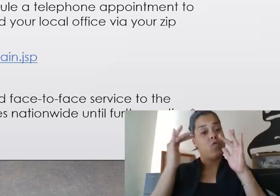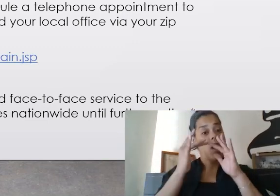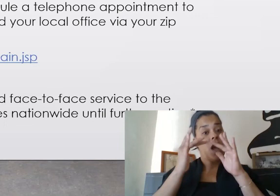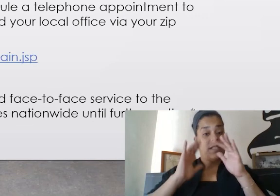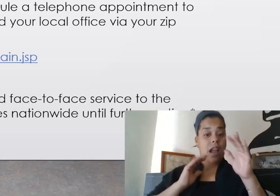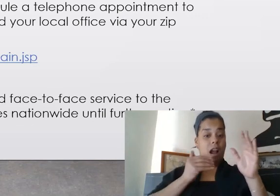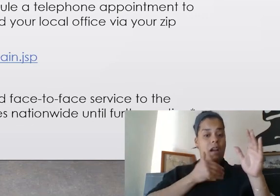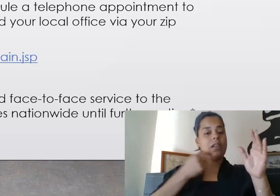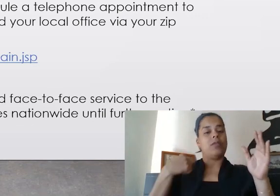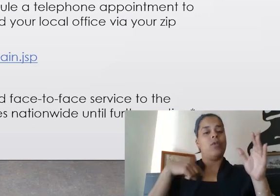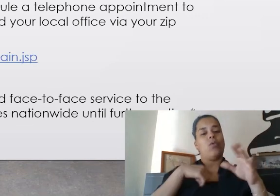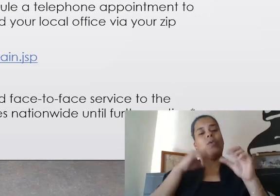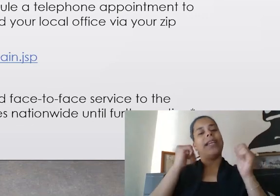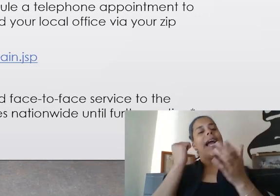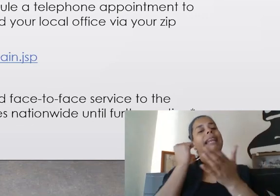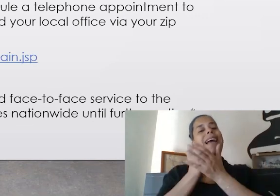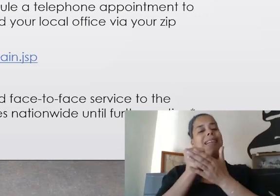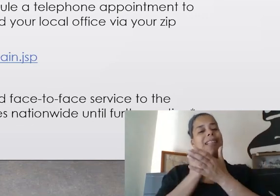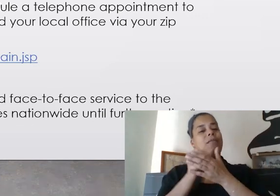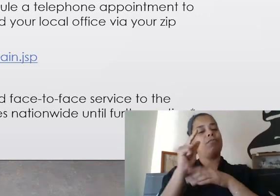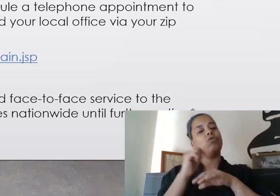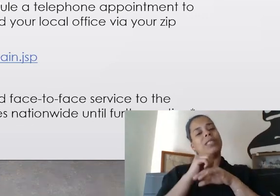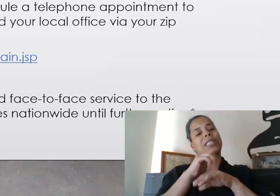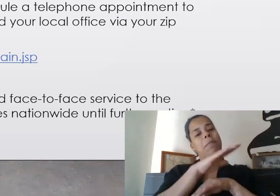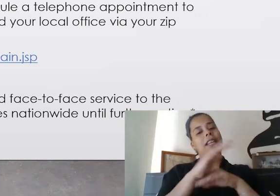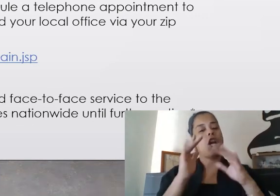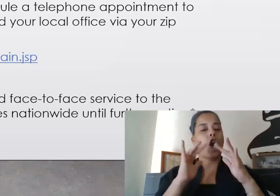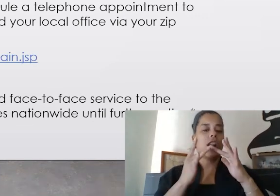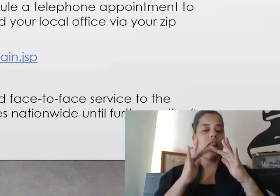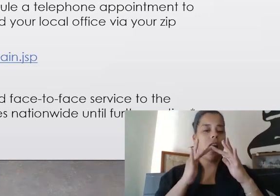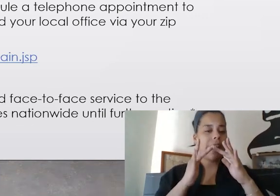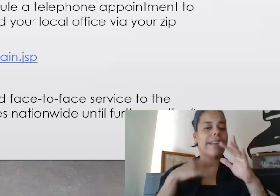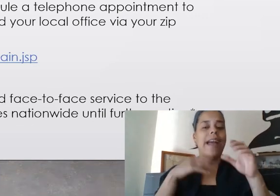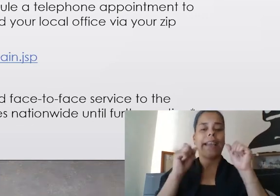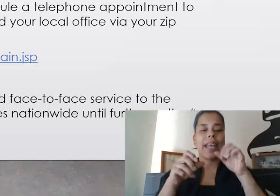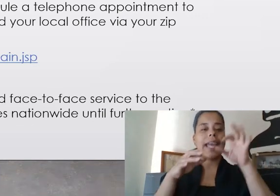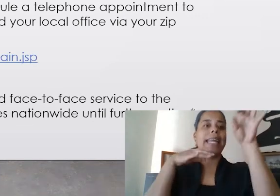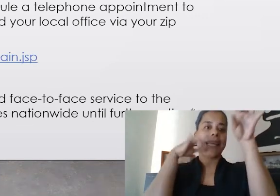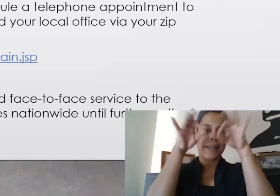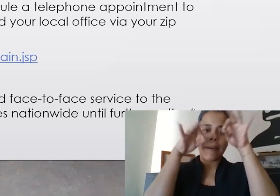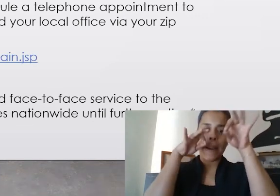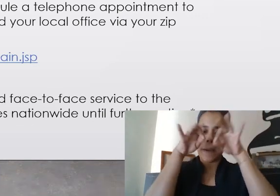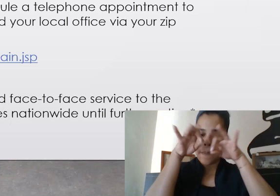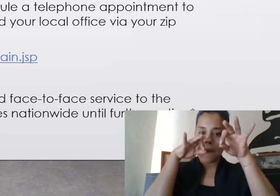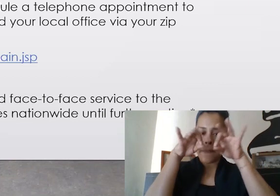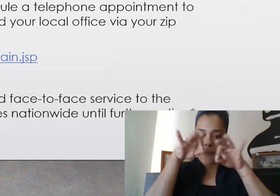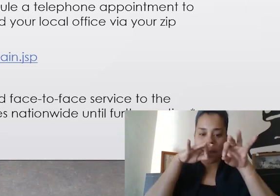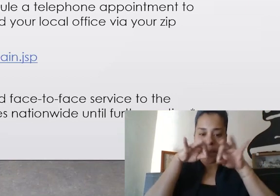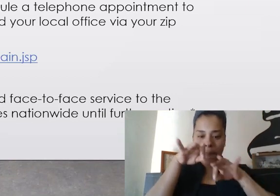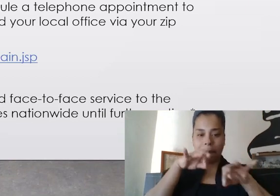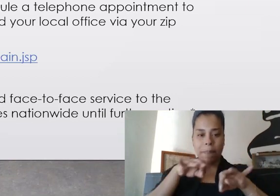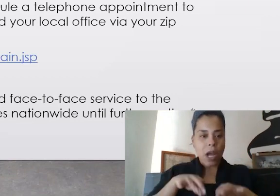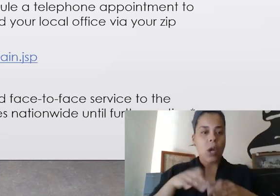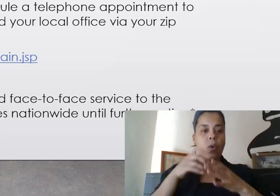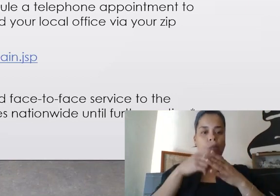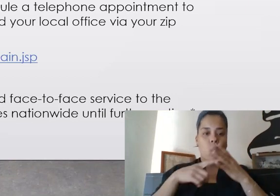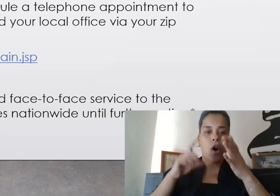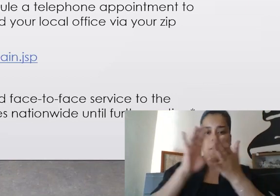applications online, and I'll be able to walk with you step by step on what documents you